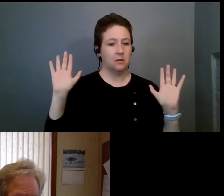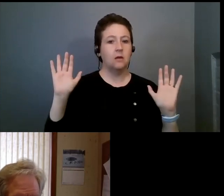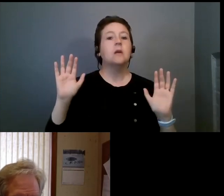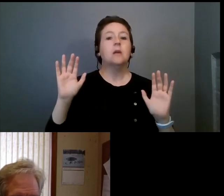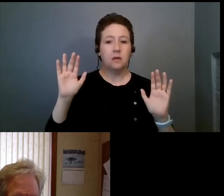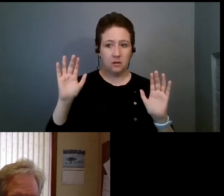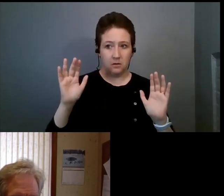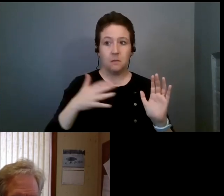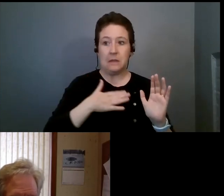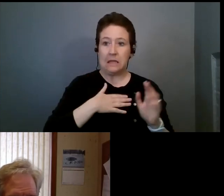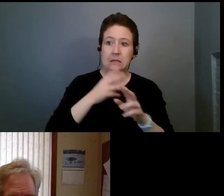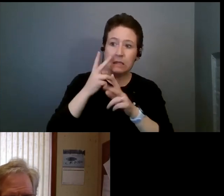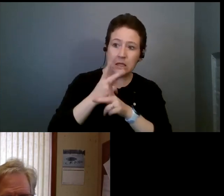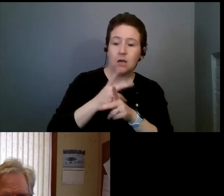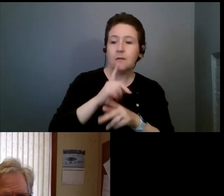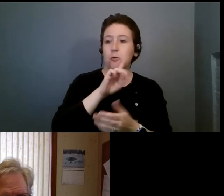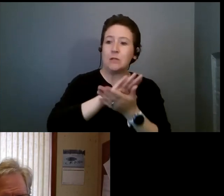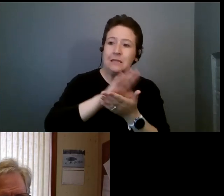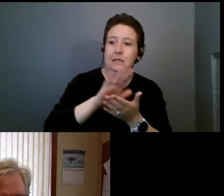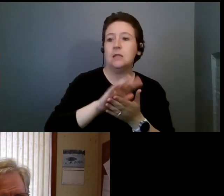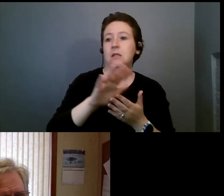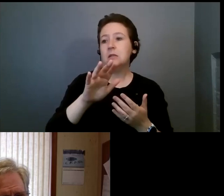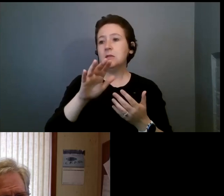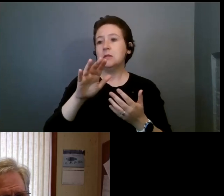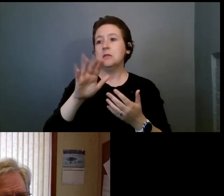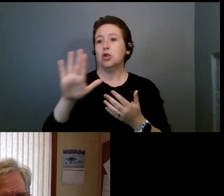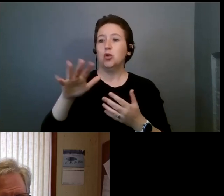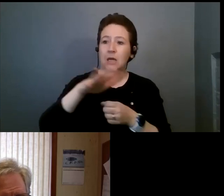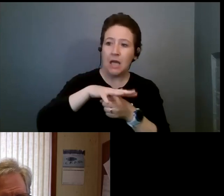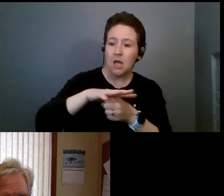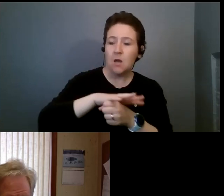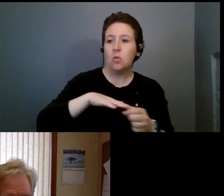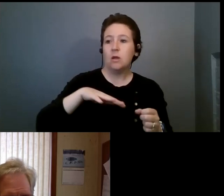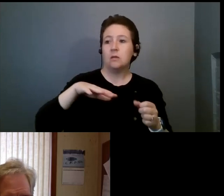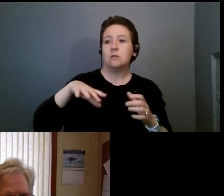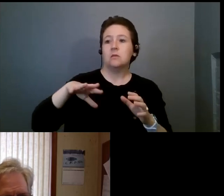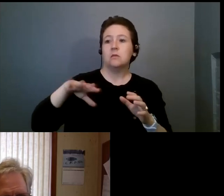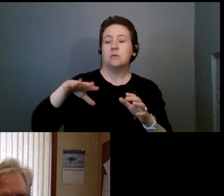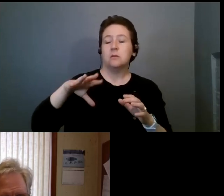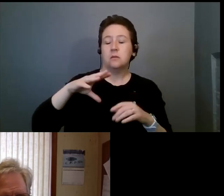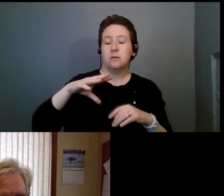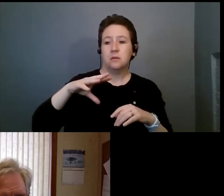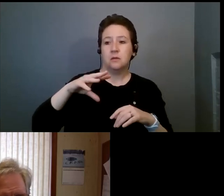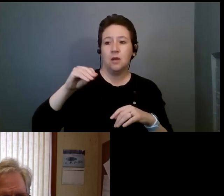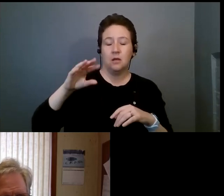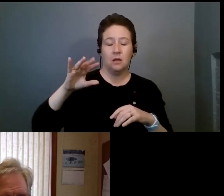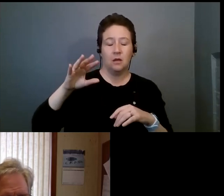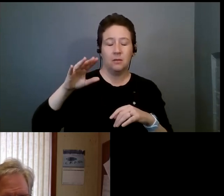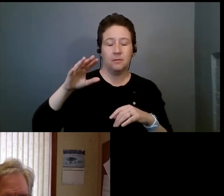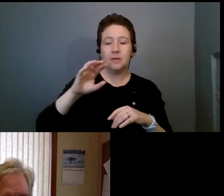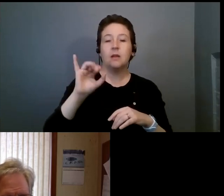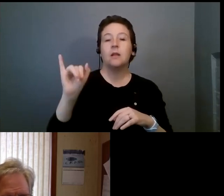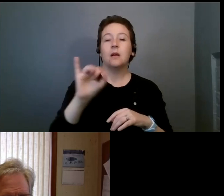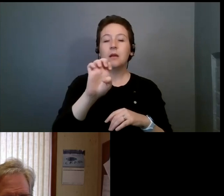be very vigilant about cleaning up their living space, and also like EICC,